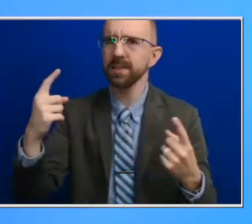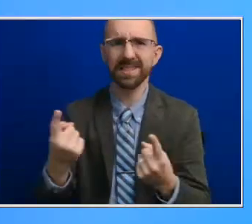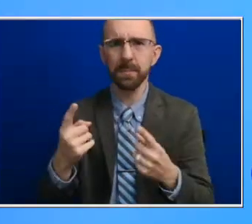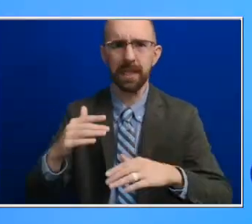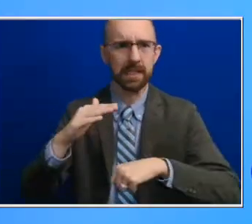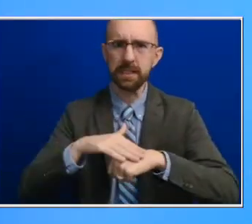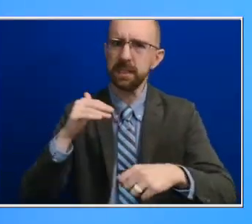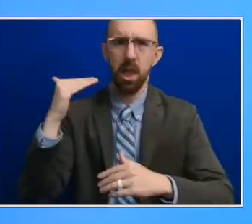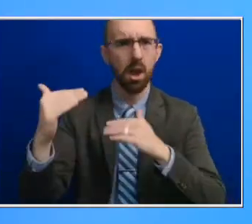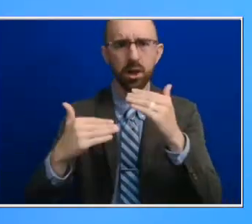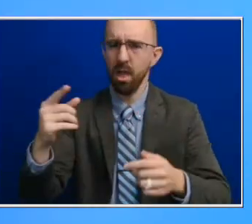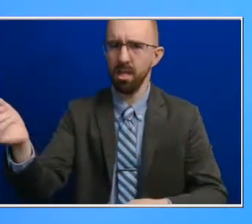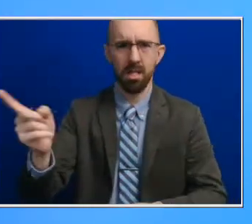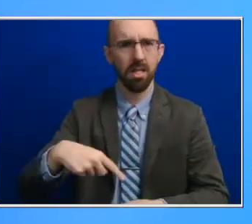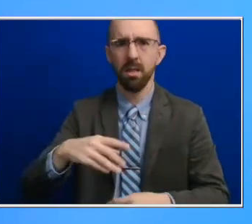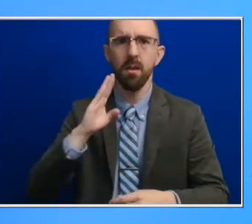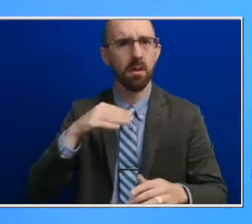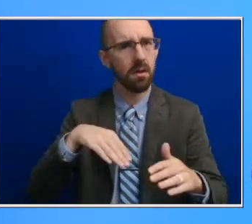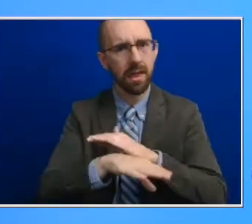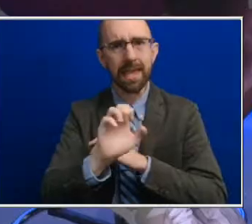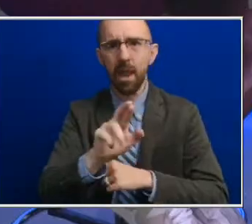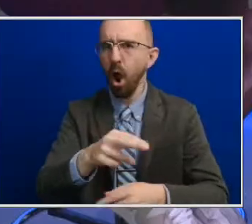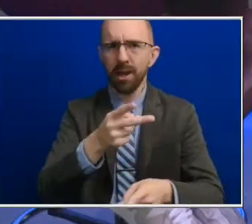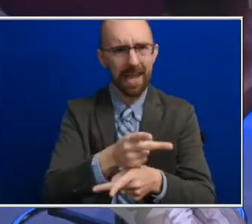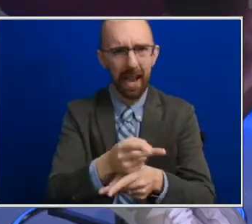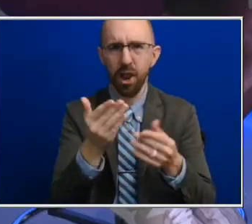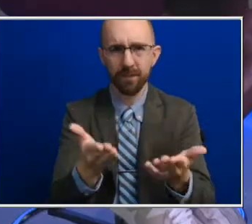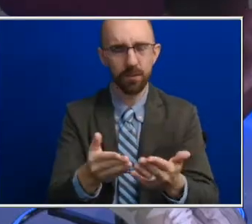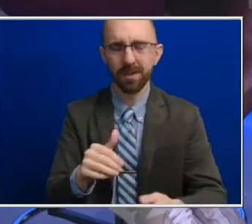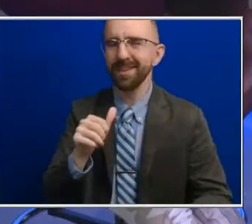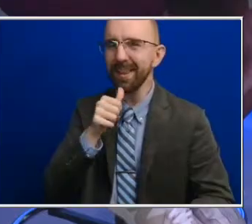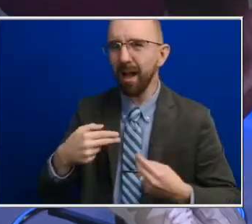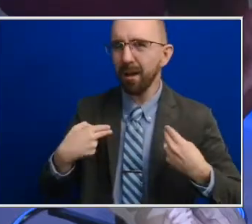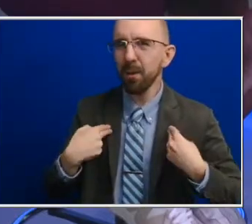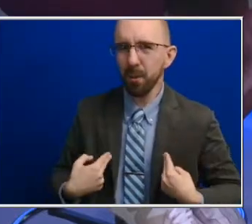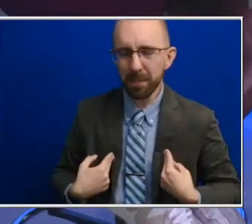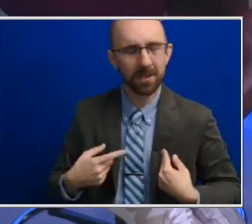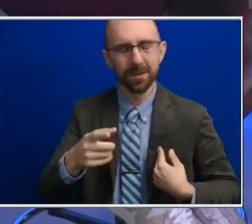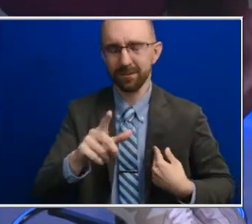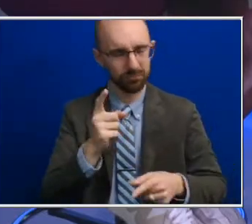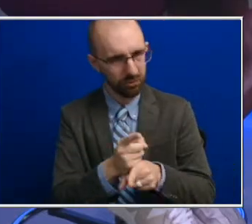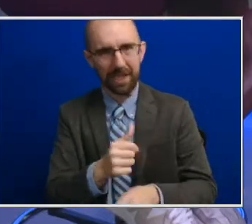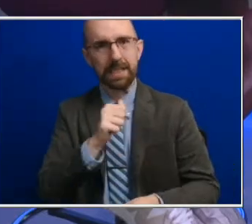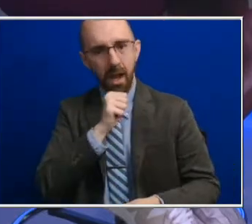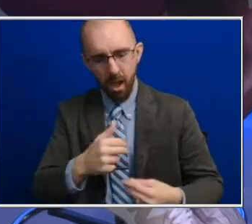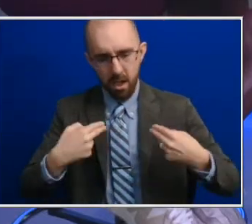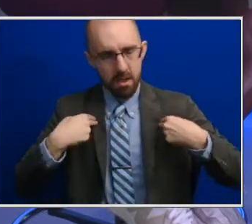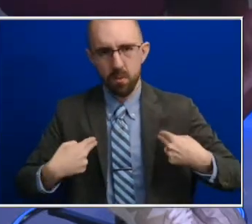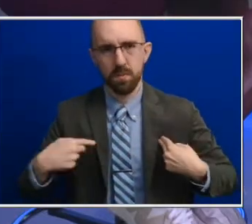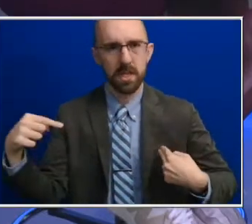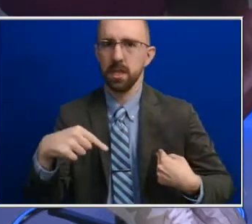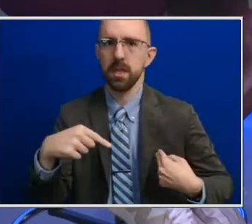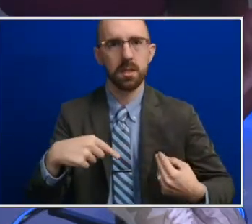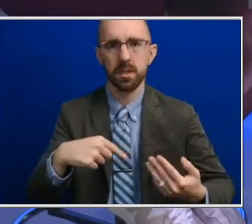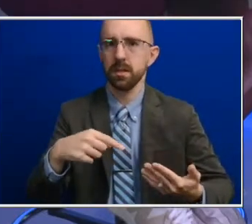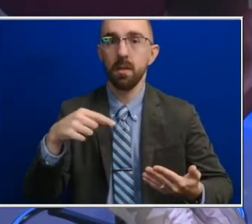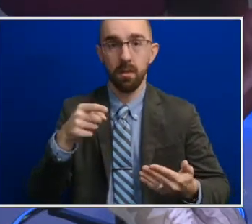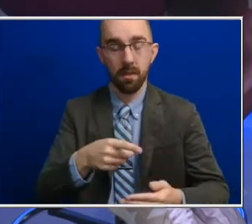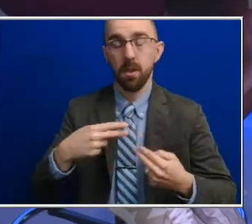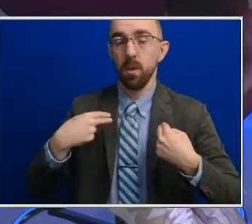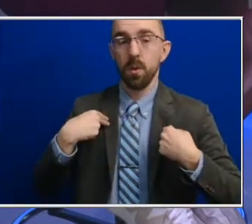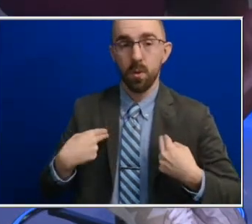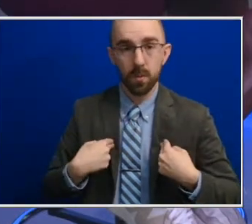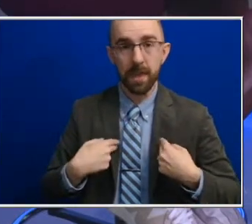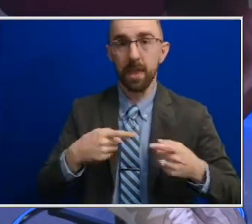now. We're going to get you in an ER. We're going to get you taken care of. It's not a human, so it's not a human. And so that's that very first step. This is a human. It's just an